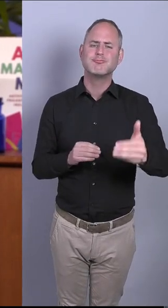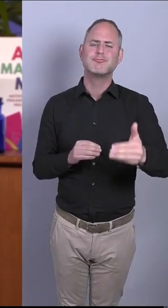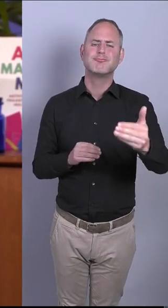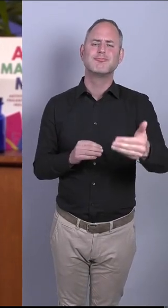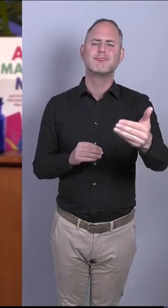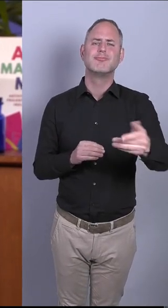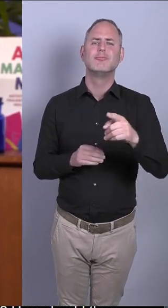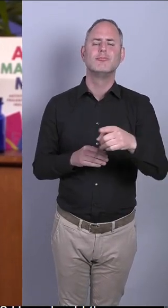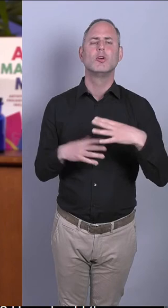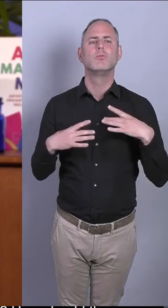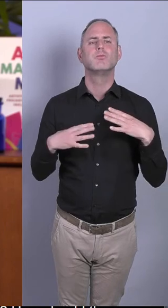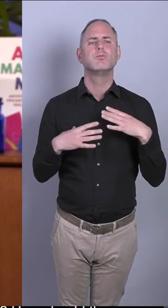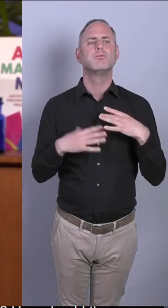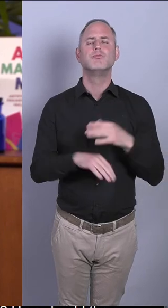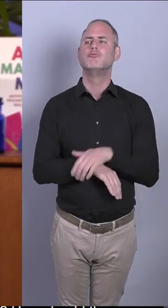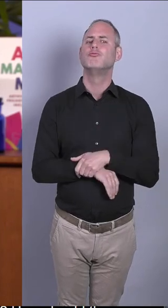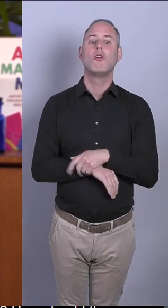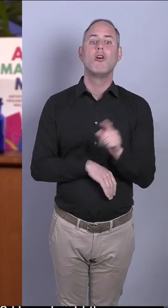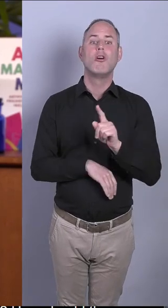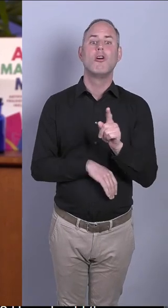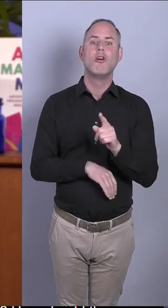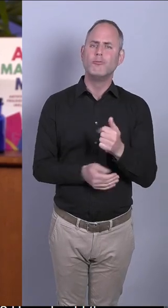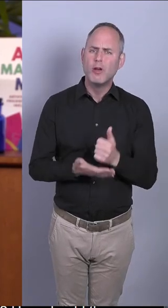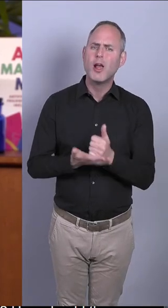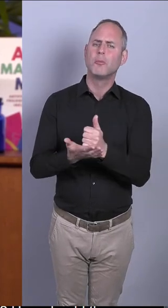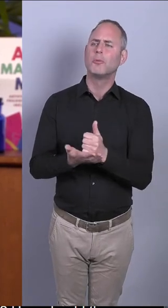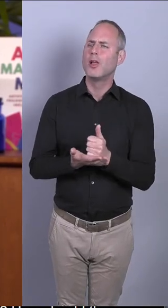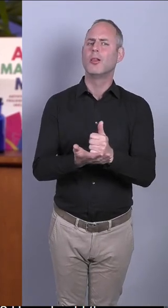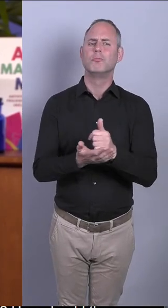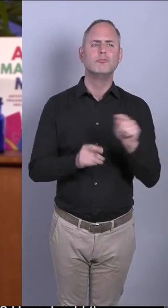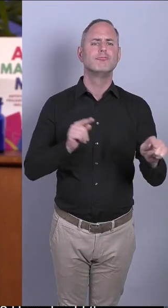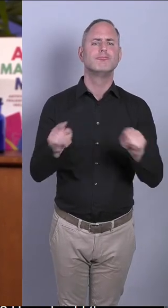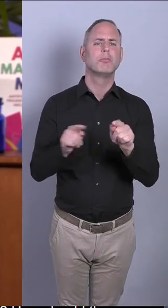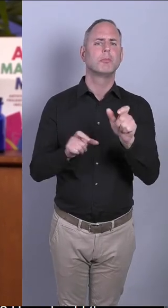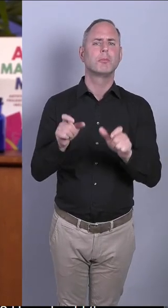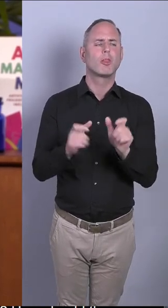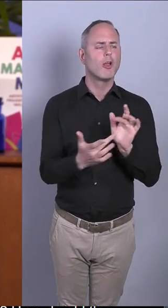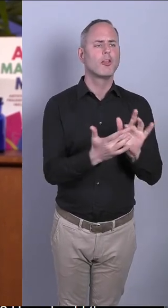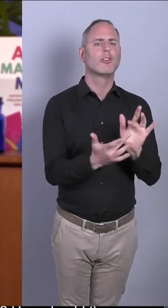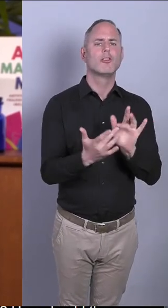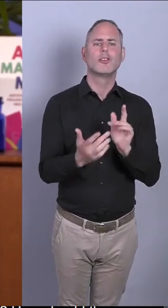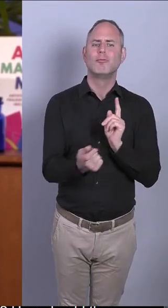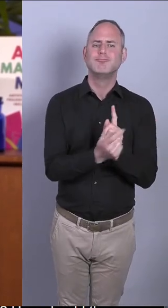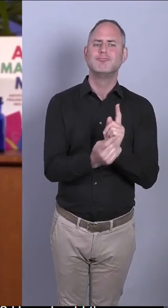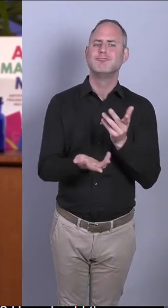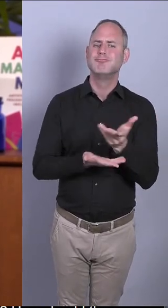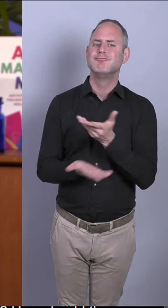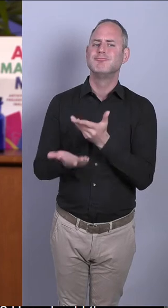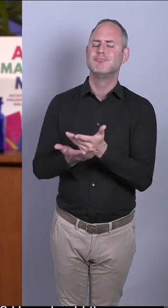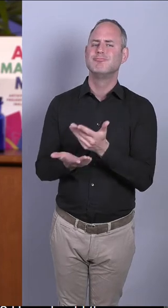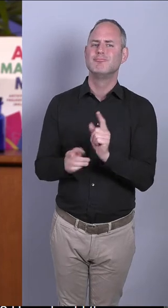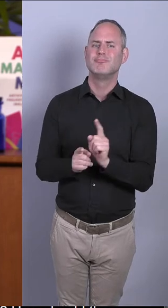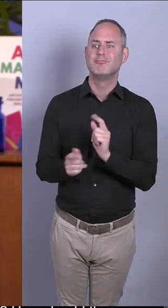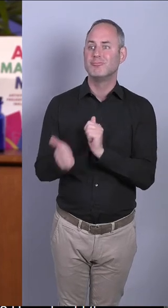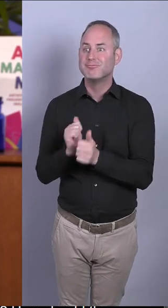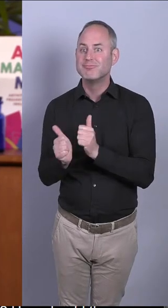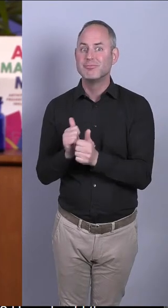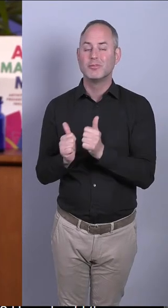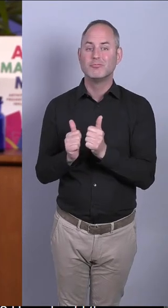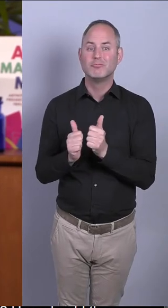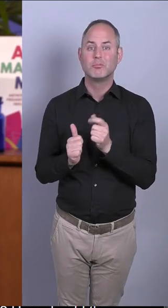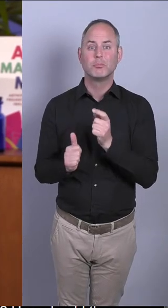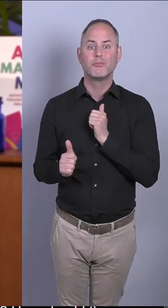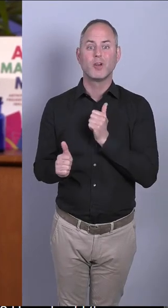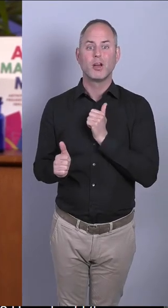to them to use their free time to connect to other volunteers and also to just